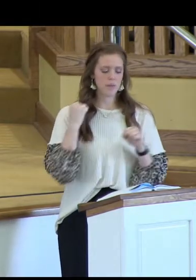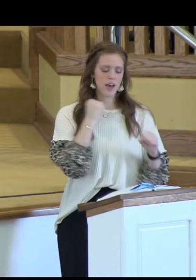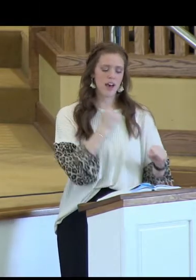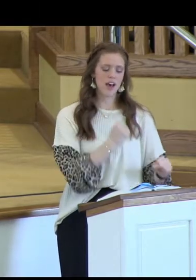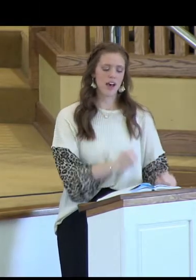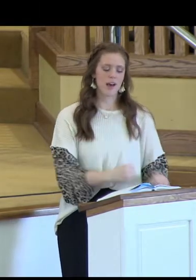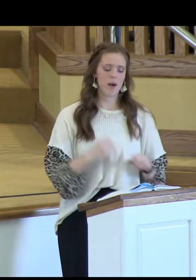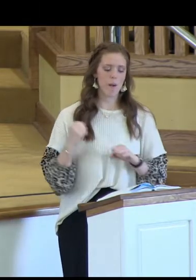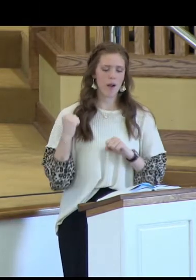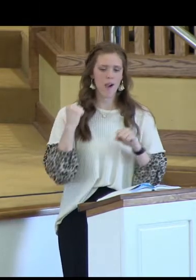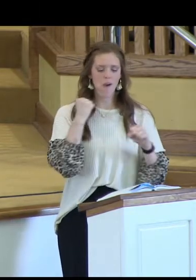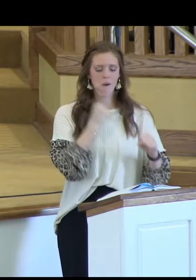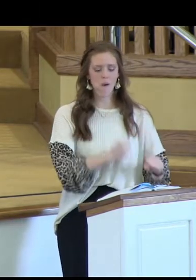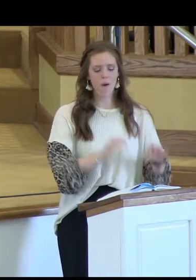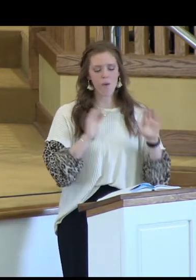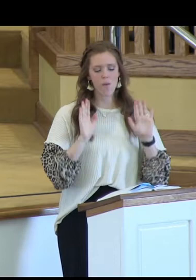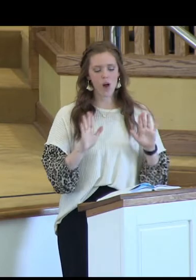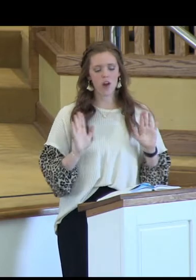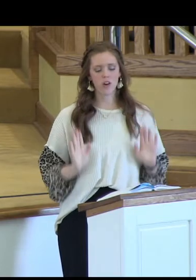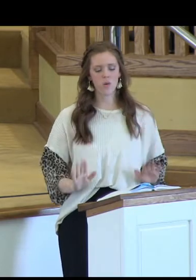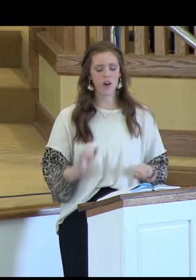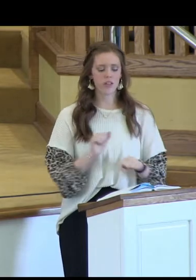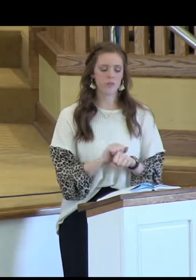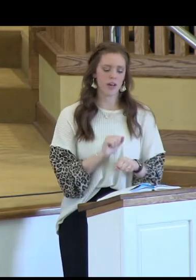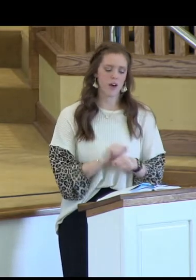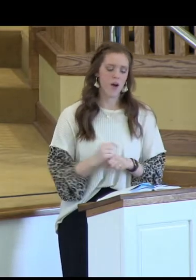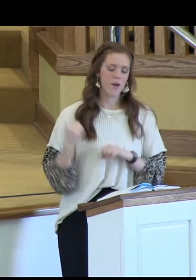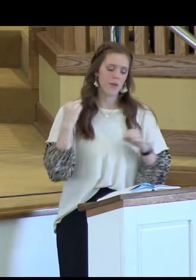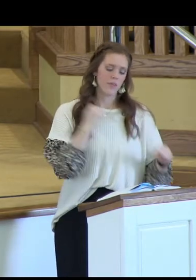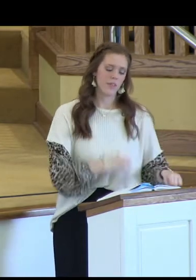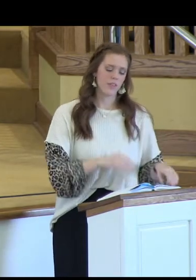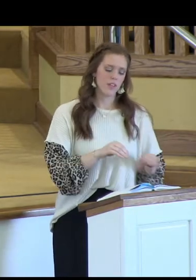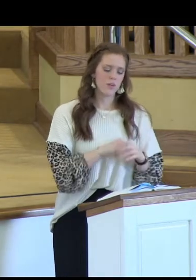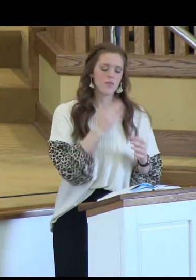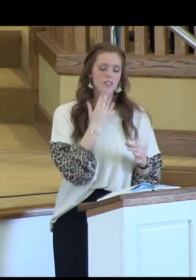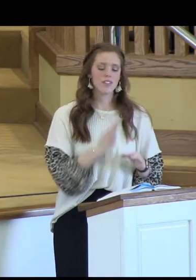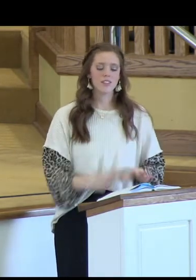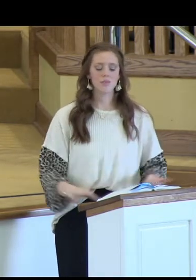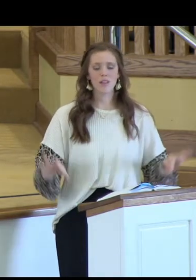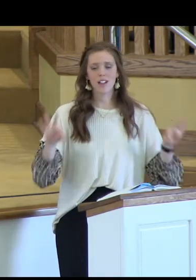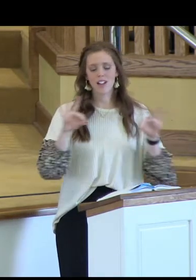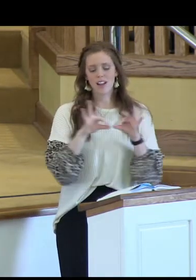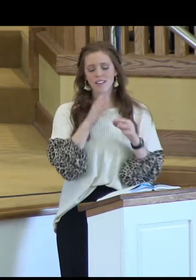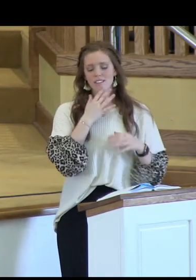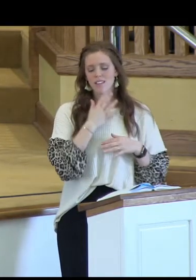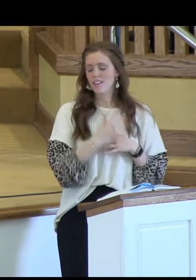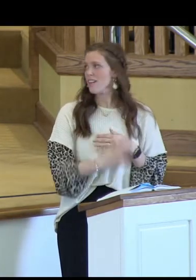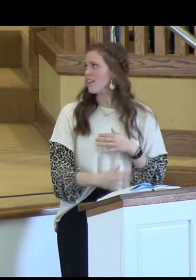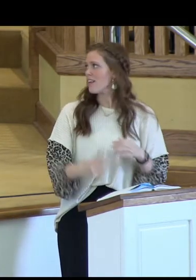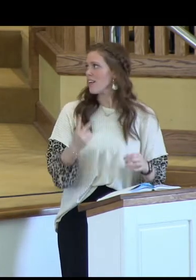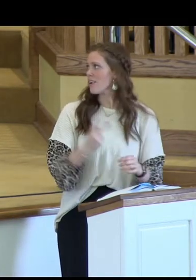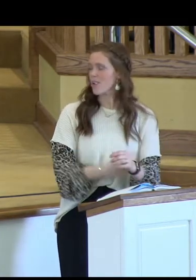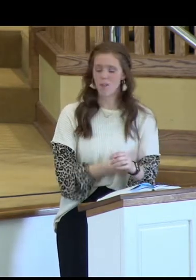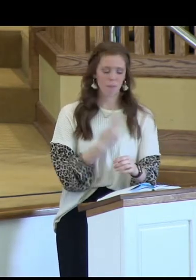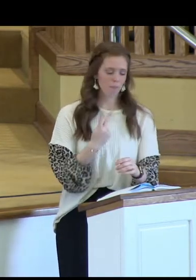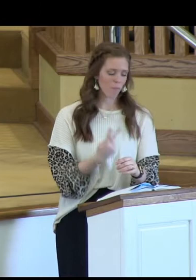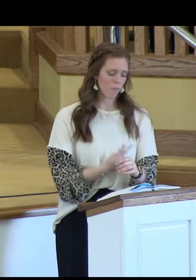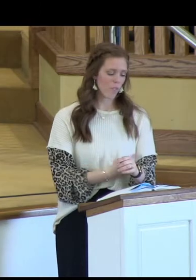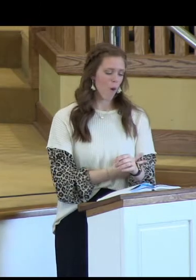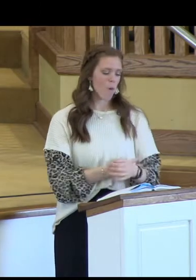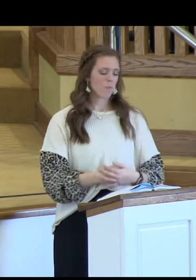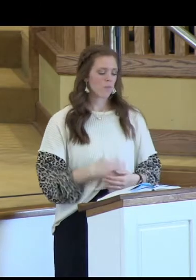is power, power, wonder-working power in the precious blood of... Sing it on the third